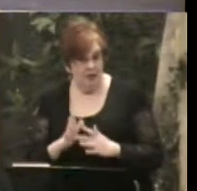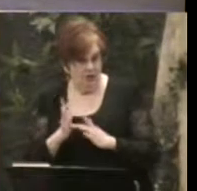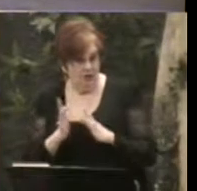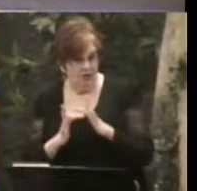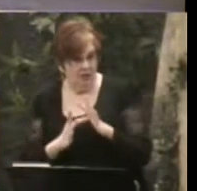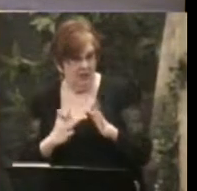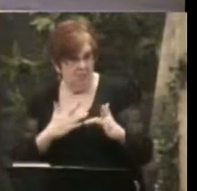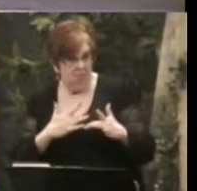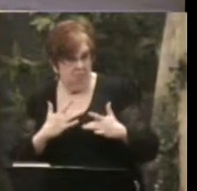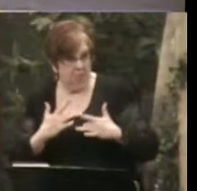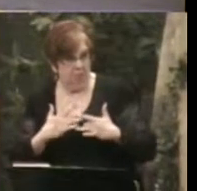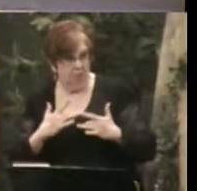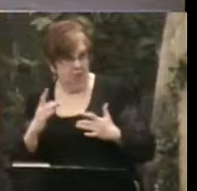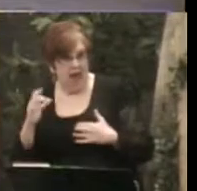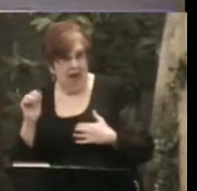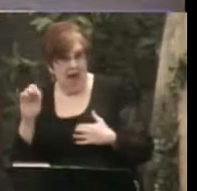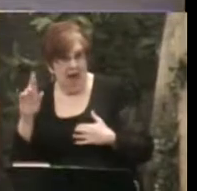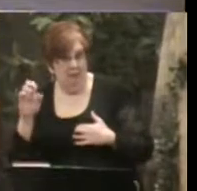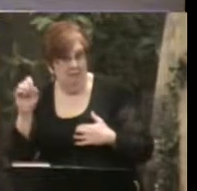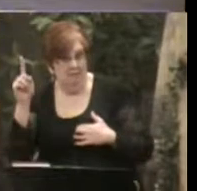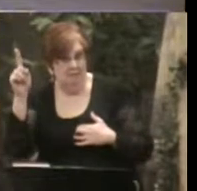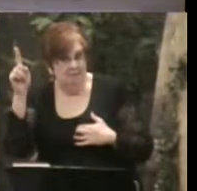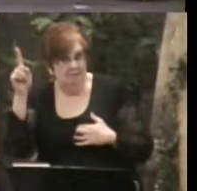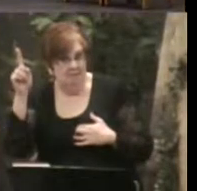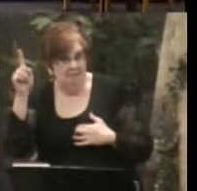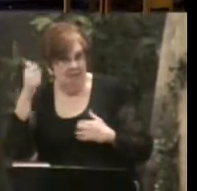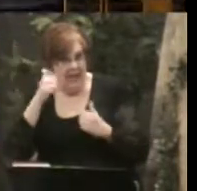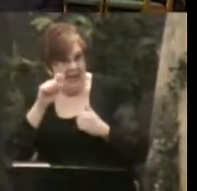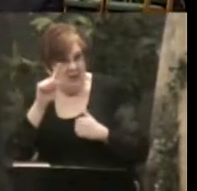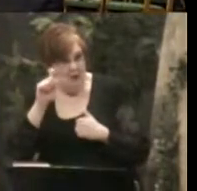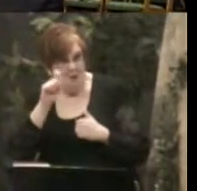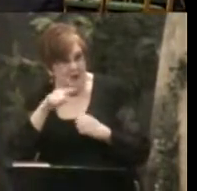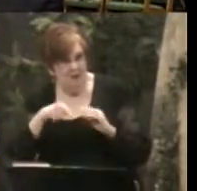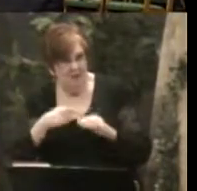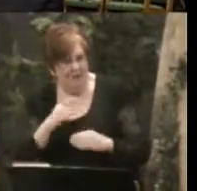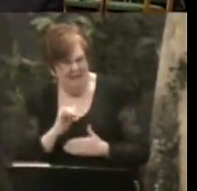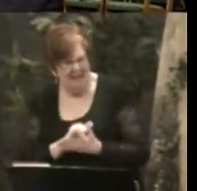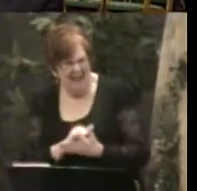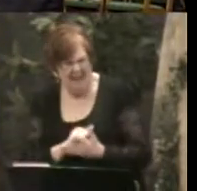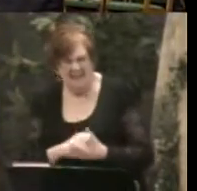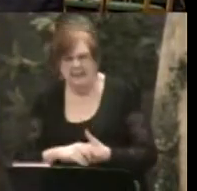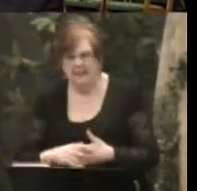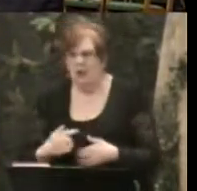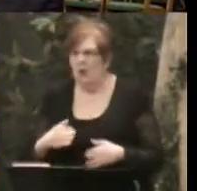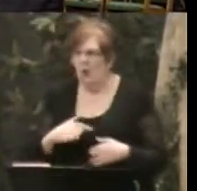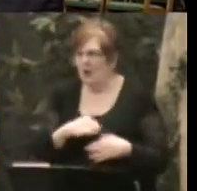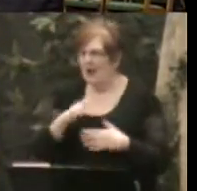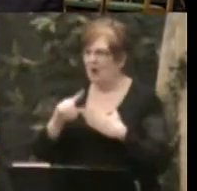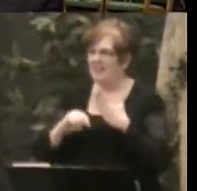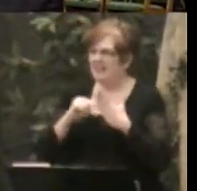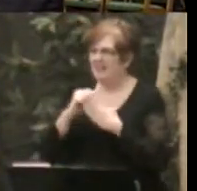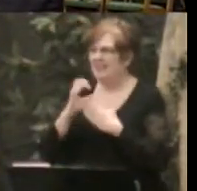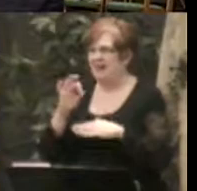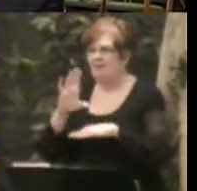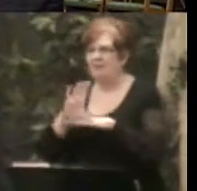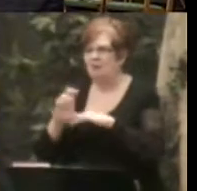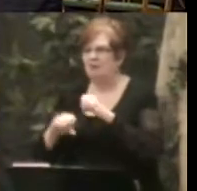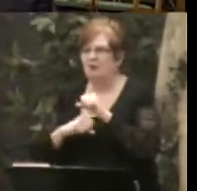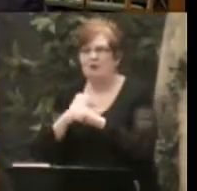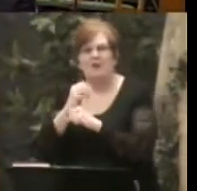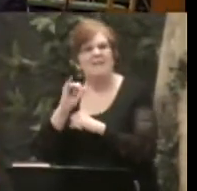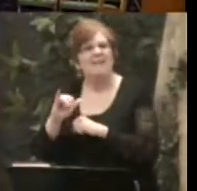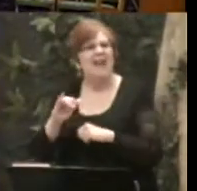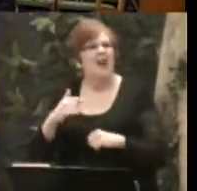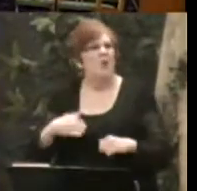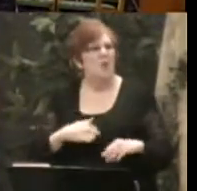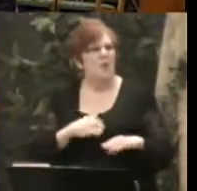care? Is there any question about that? We are in a season of the church year in which we